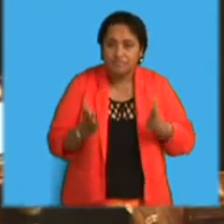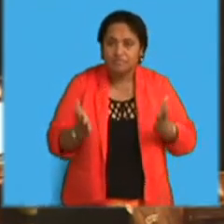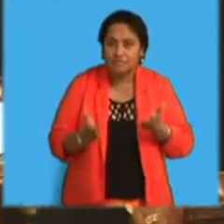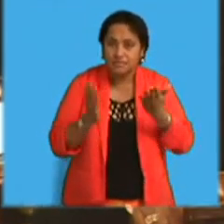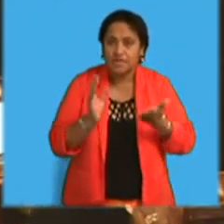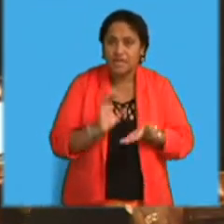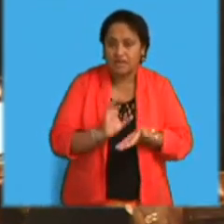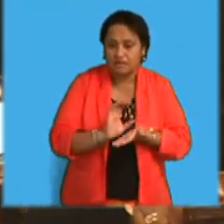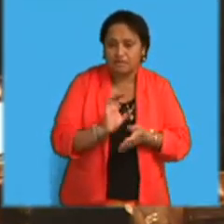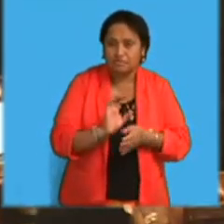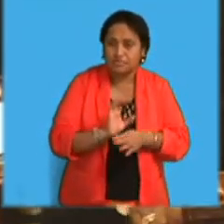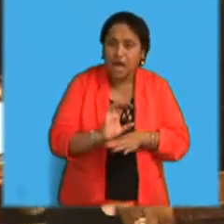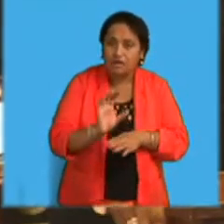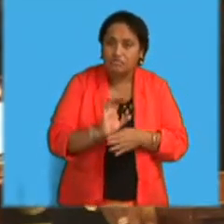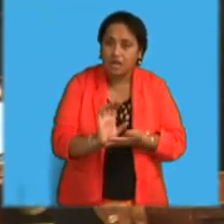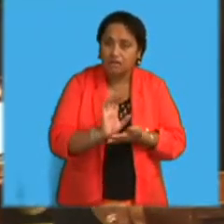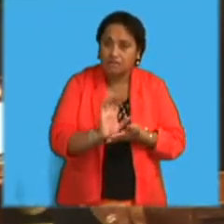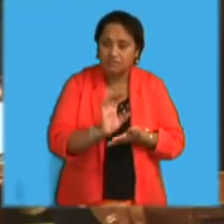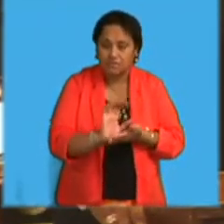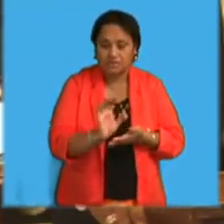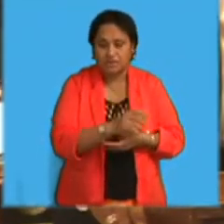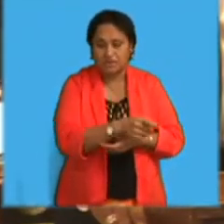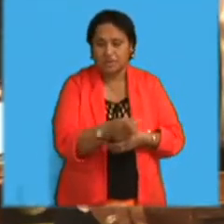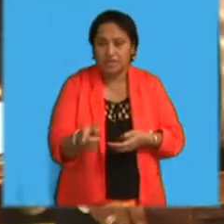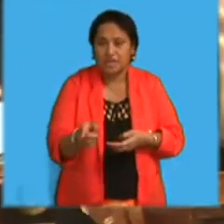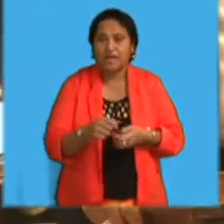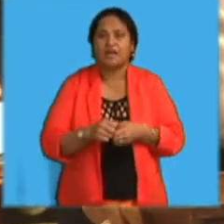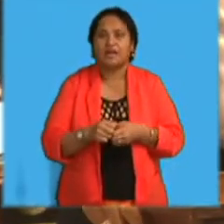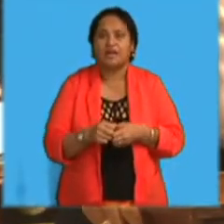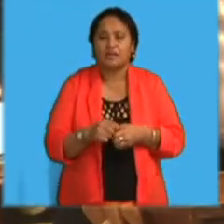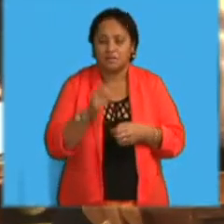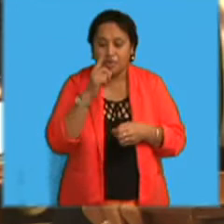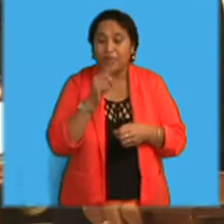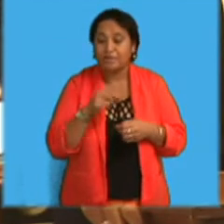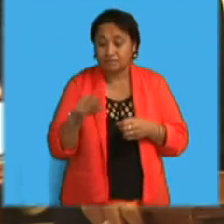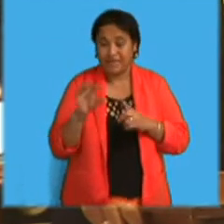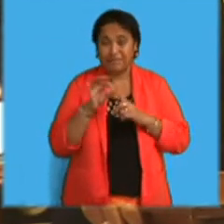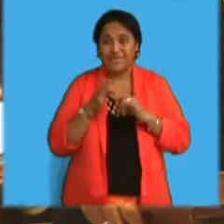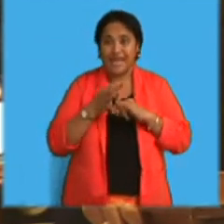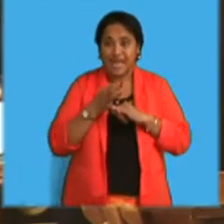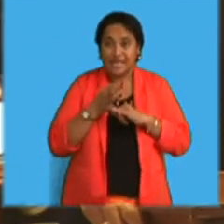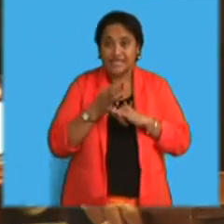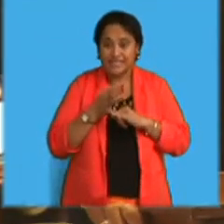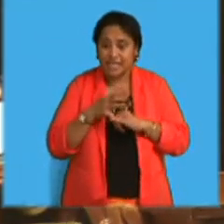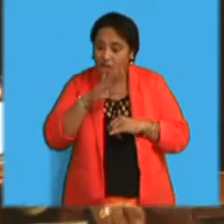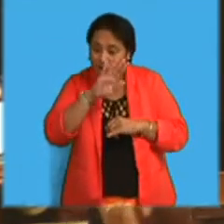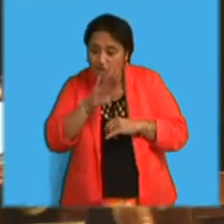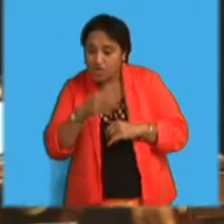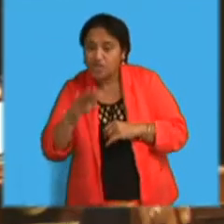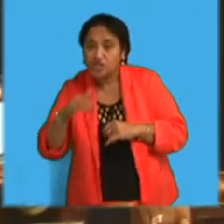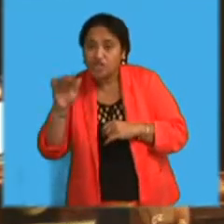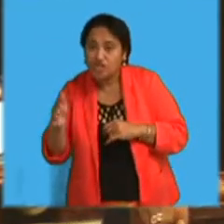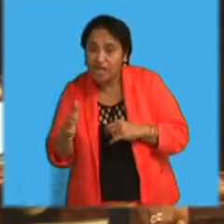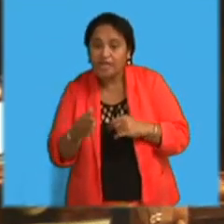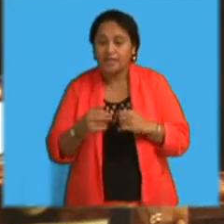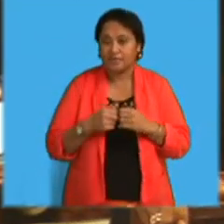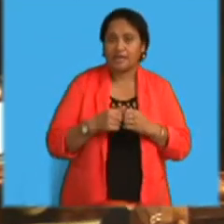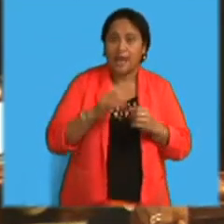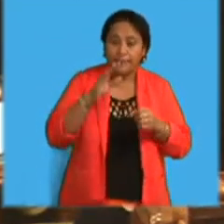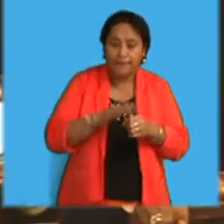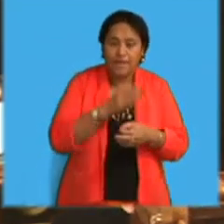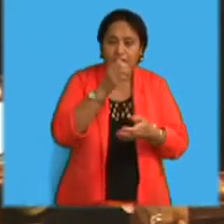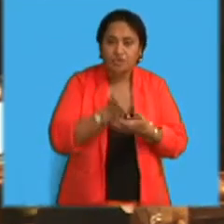Madam Speaker, has gone to the extent of cross-checking and double-checking with all official communications pertaining to